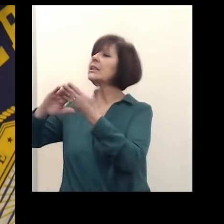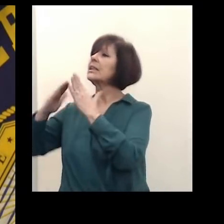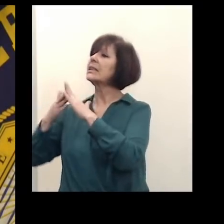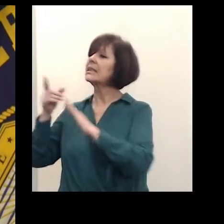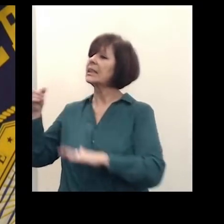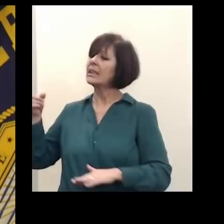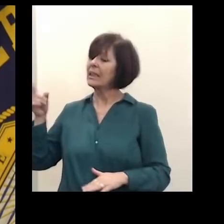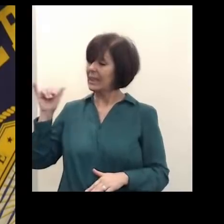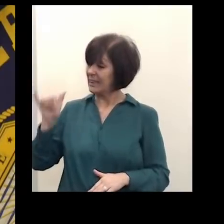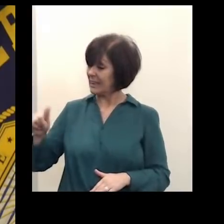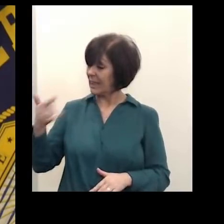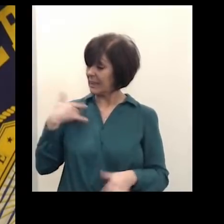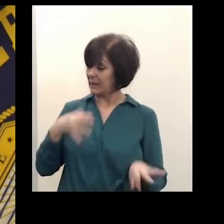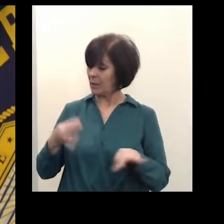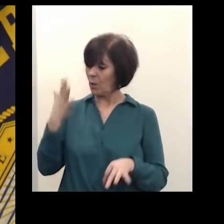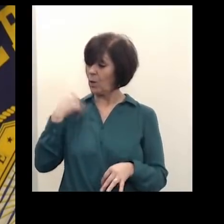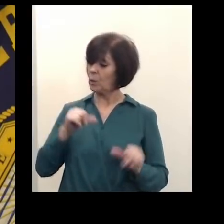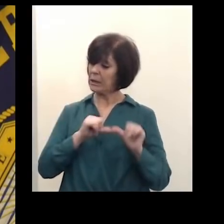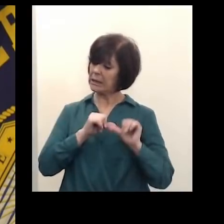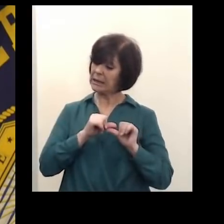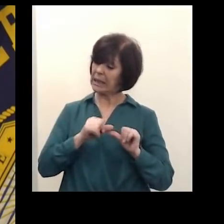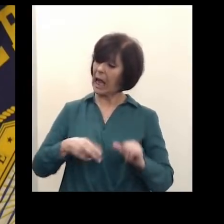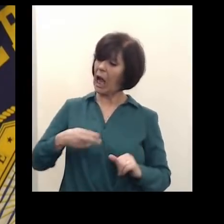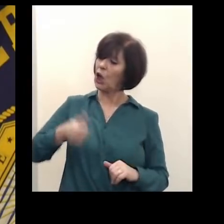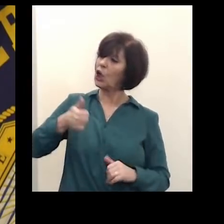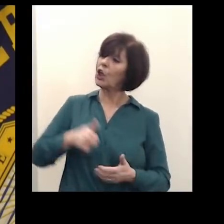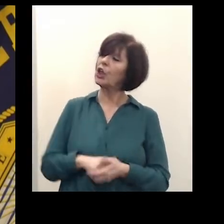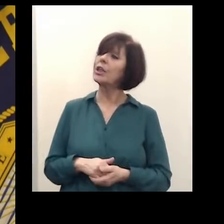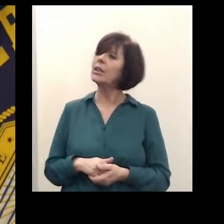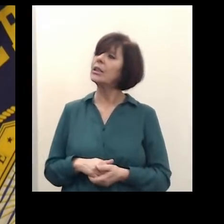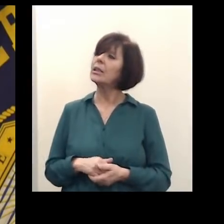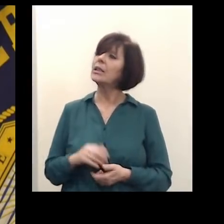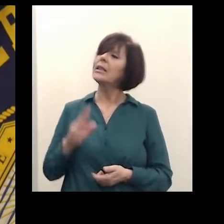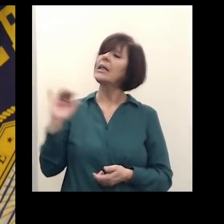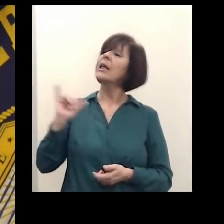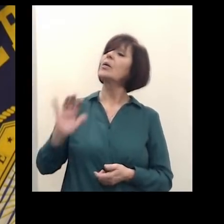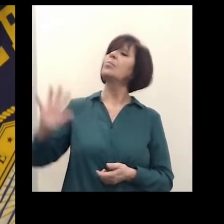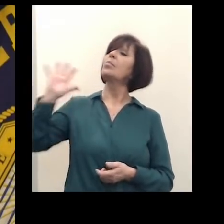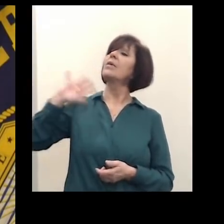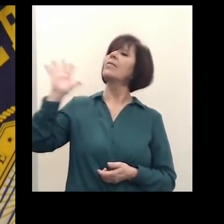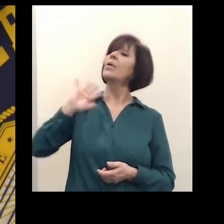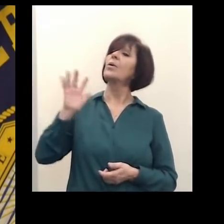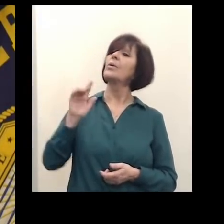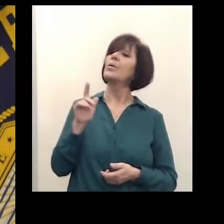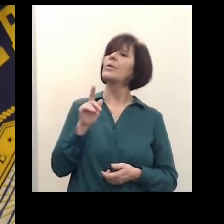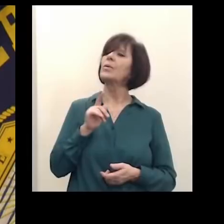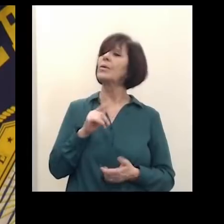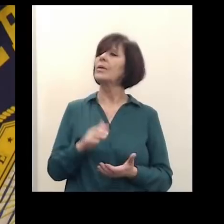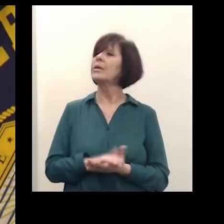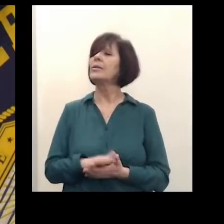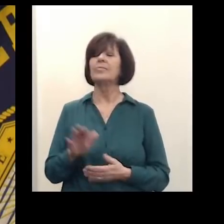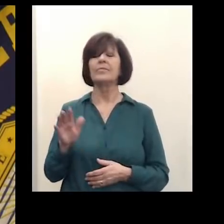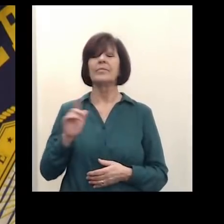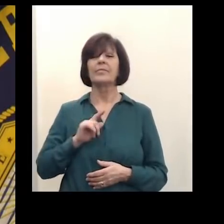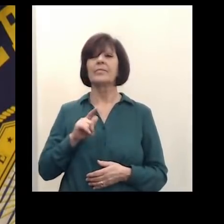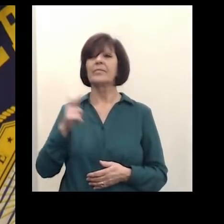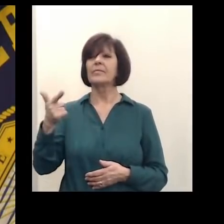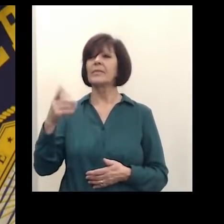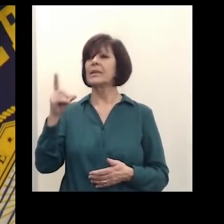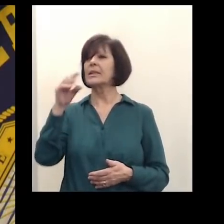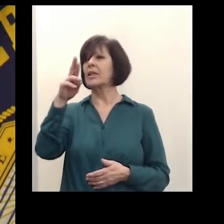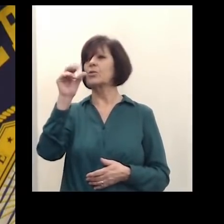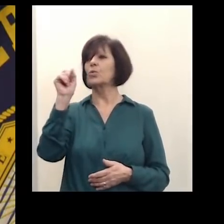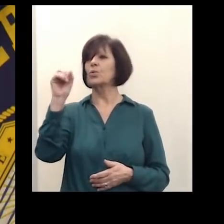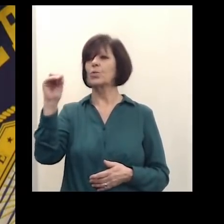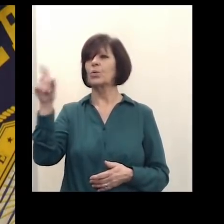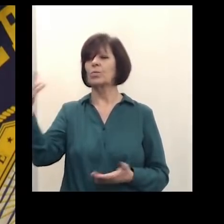consistently higher as opposed to before, where we used to kind of go back and forth in terms of rates? I'm going to turn it over to the doctors to